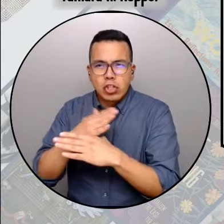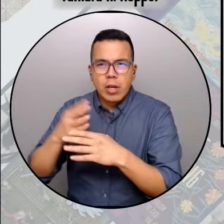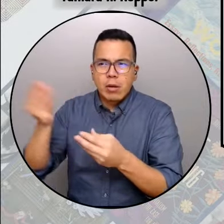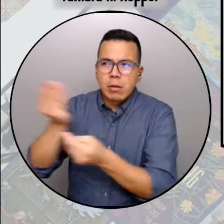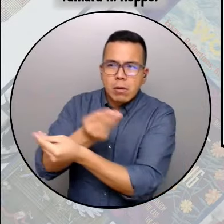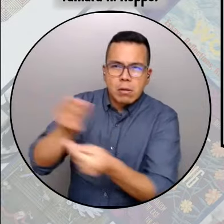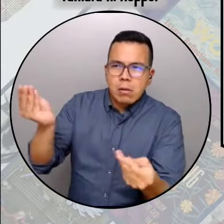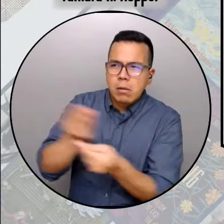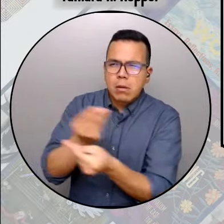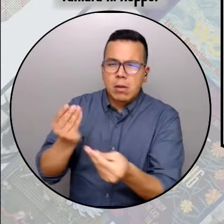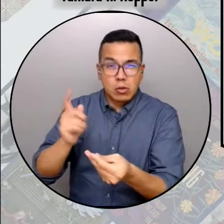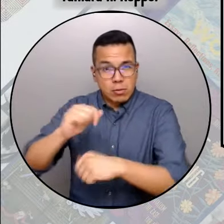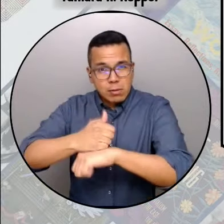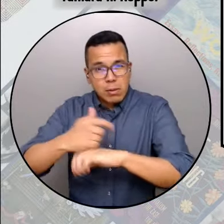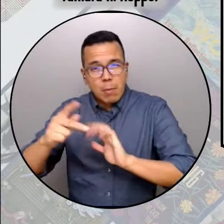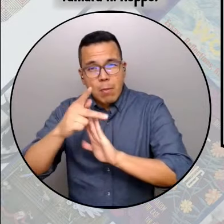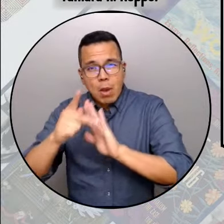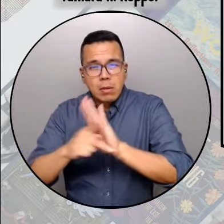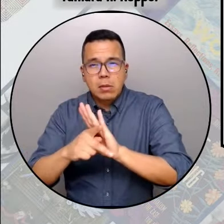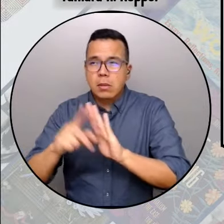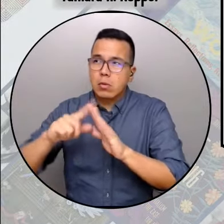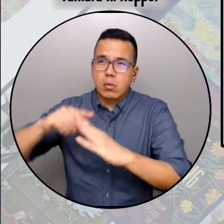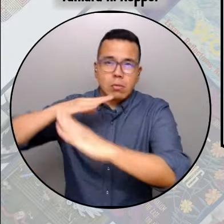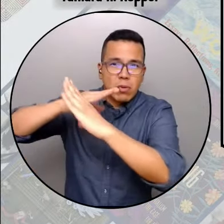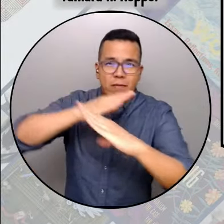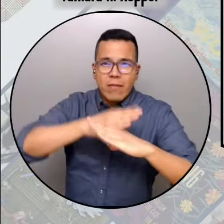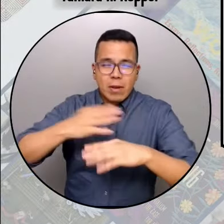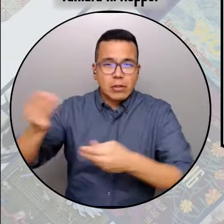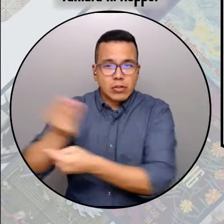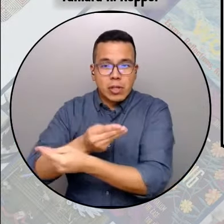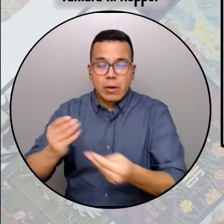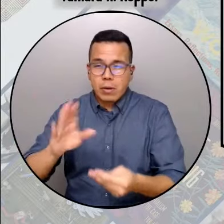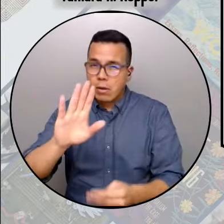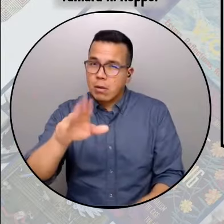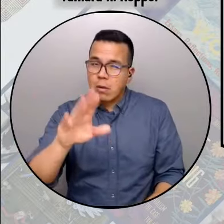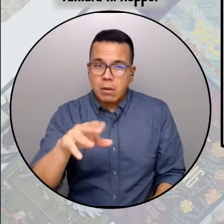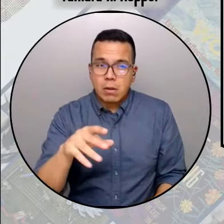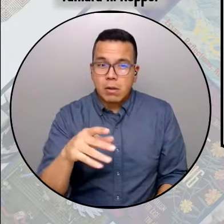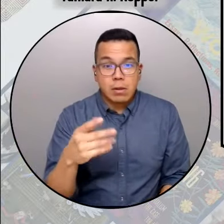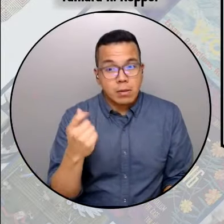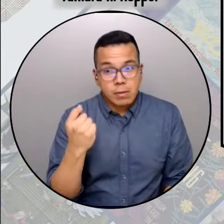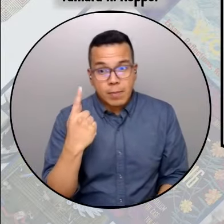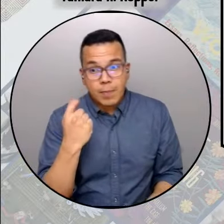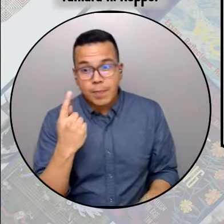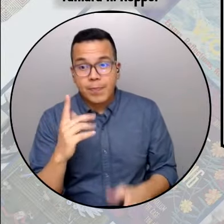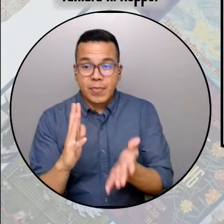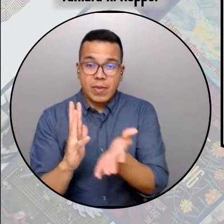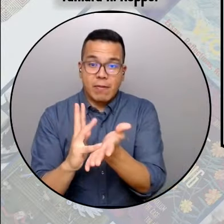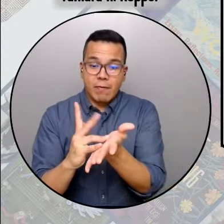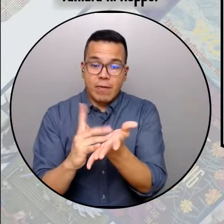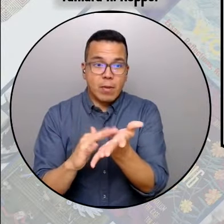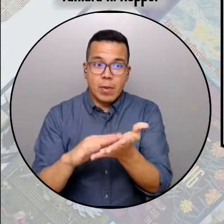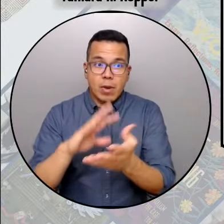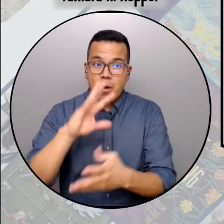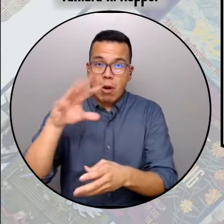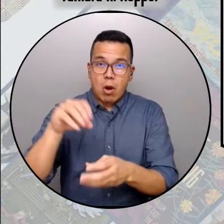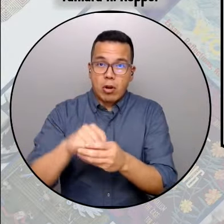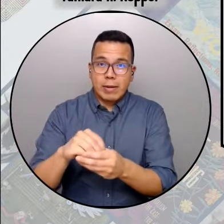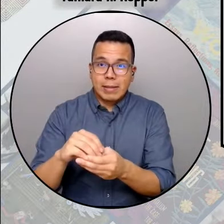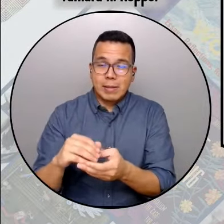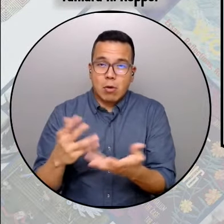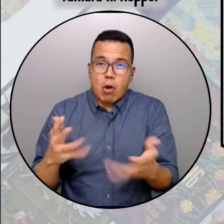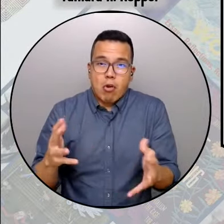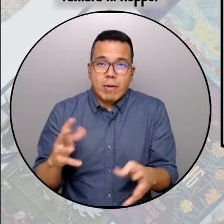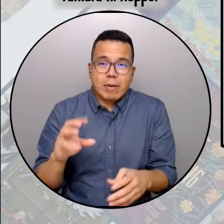data sharing, right? Part of the issue, though, is you're going to have to deal with the fact that all of our fingerprints end up in this database if we're kind of in the